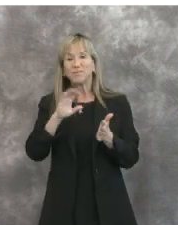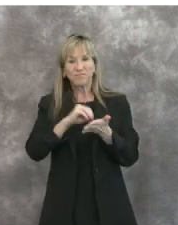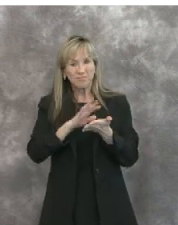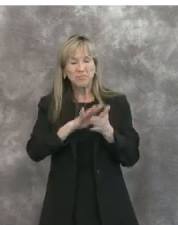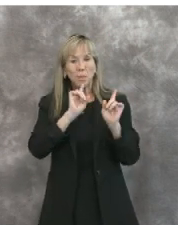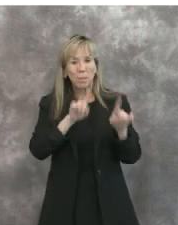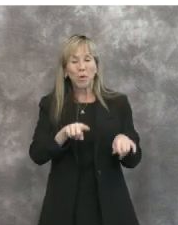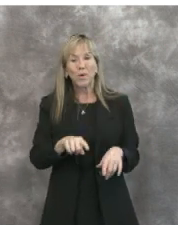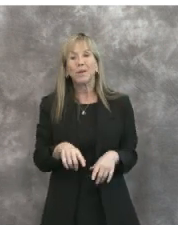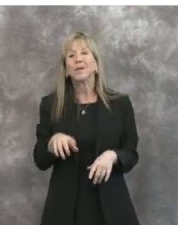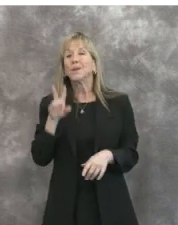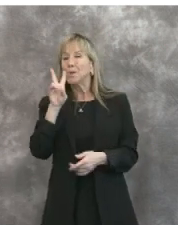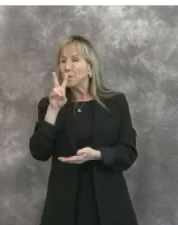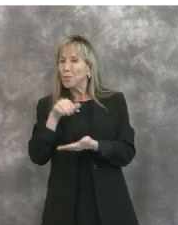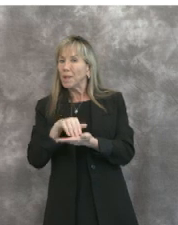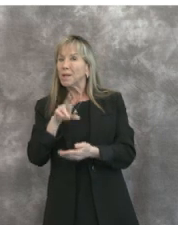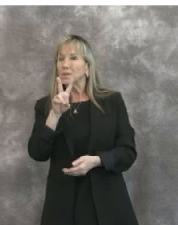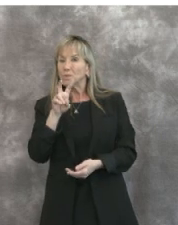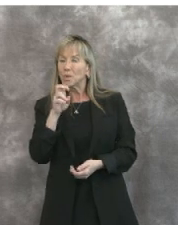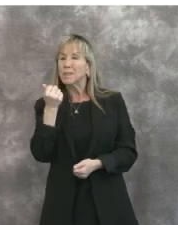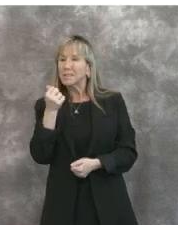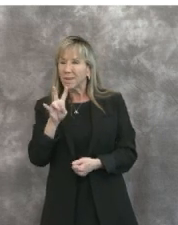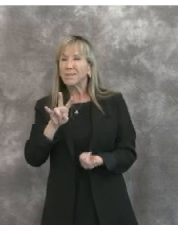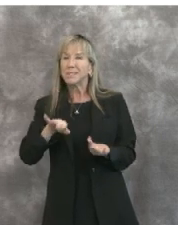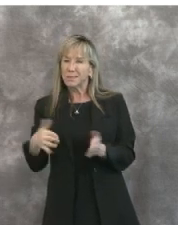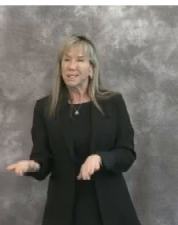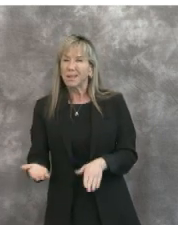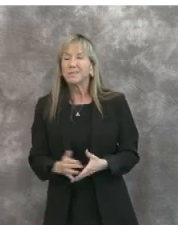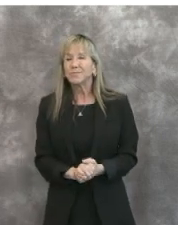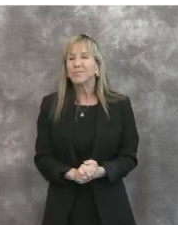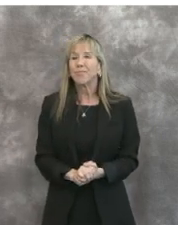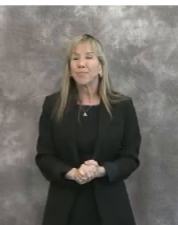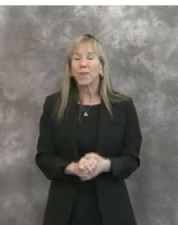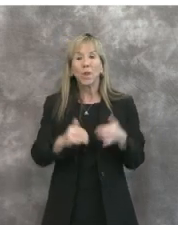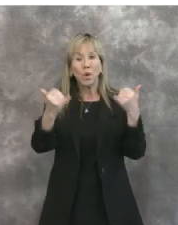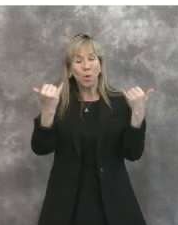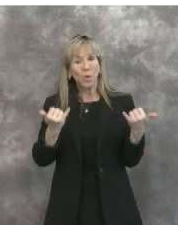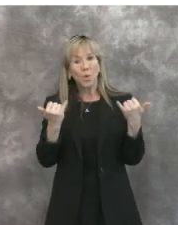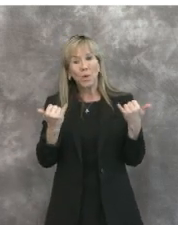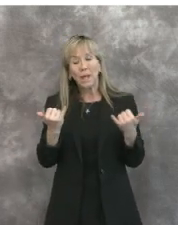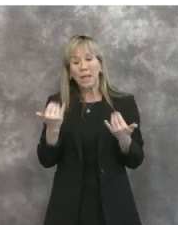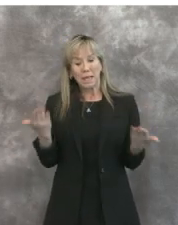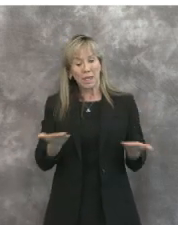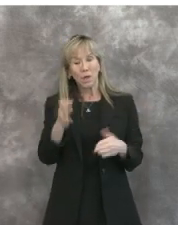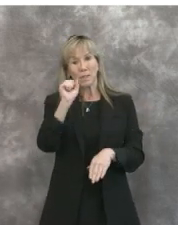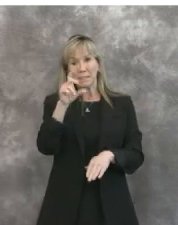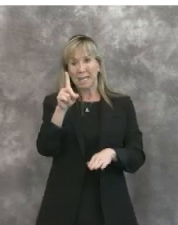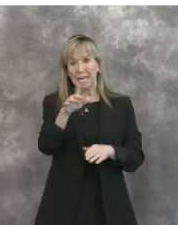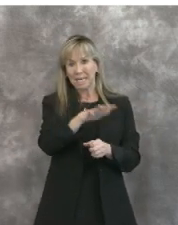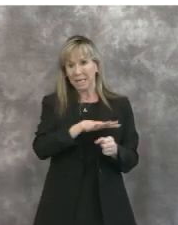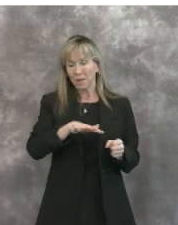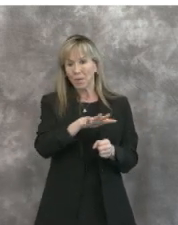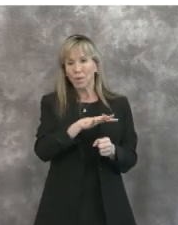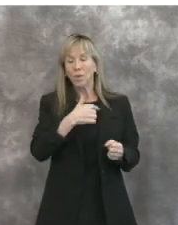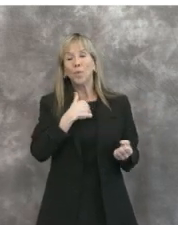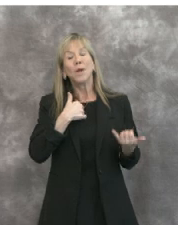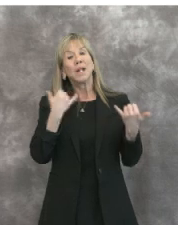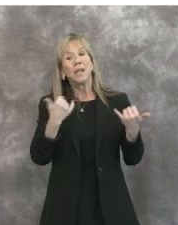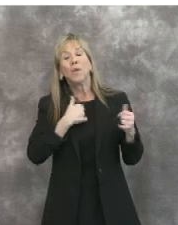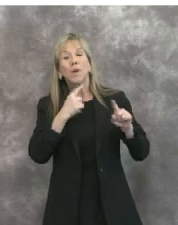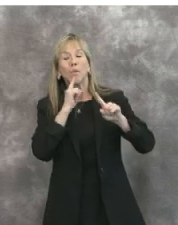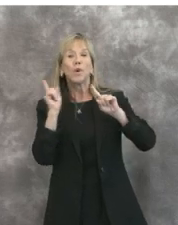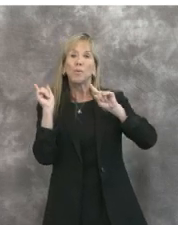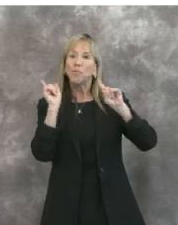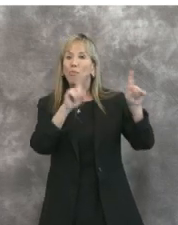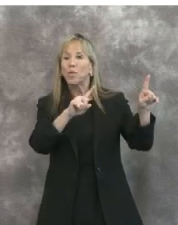including 2,217 deaths. Today, for the County of San Diego, we are reporting